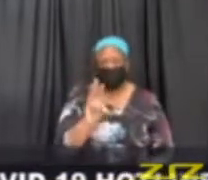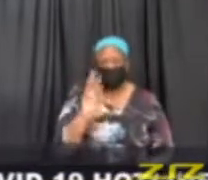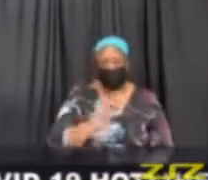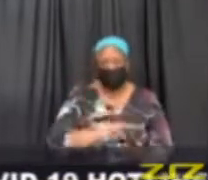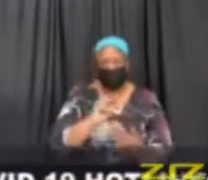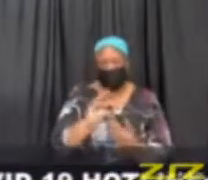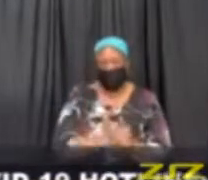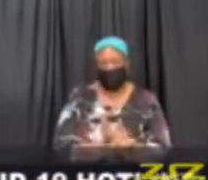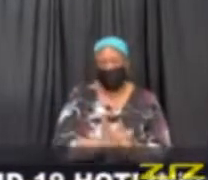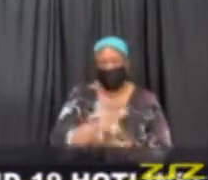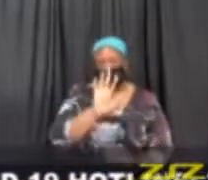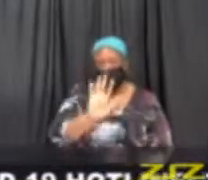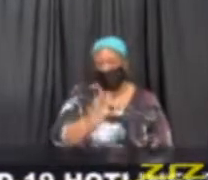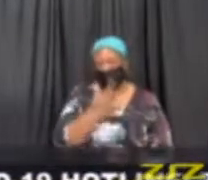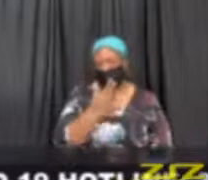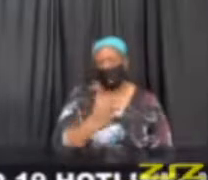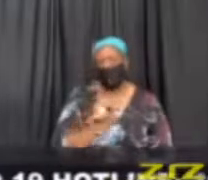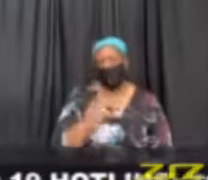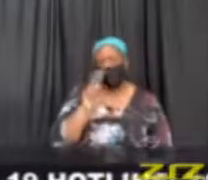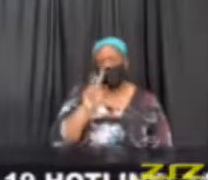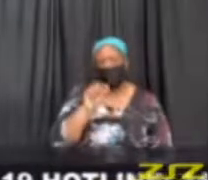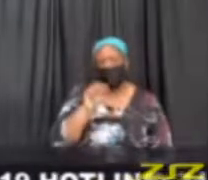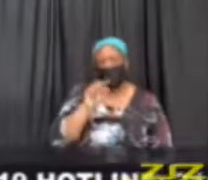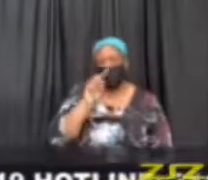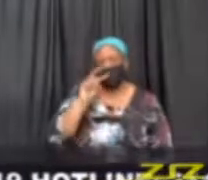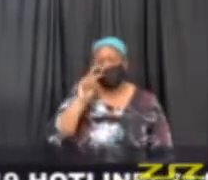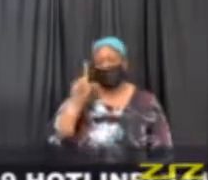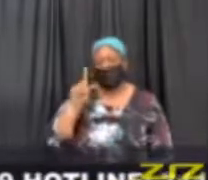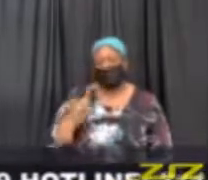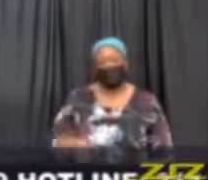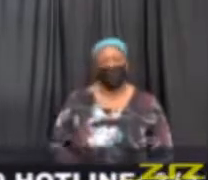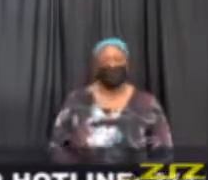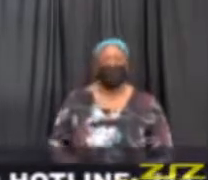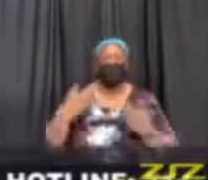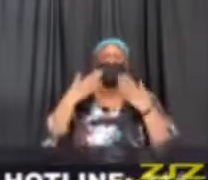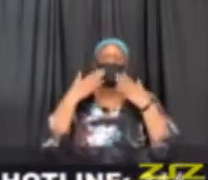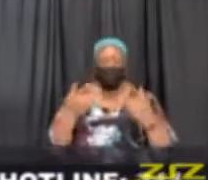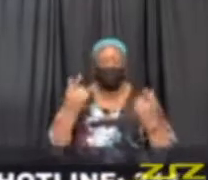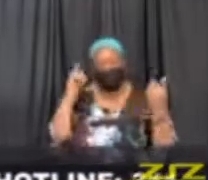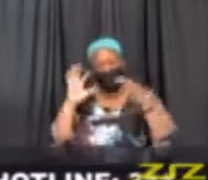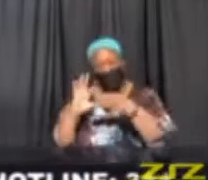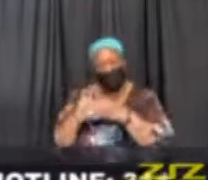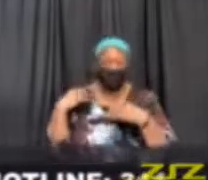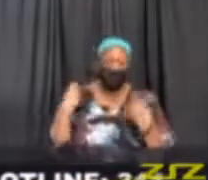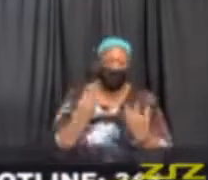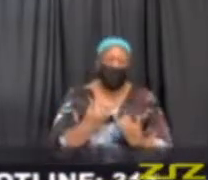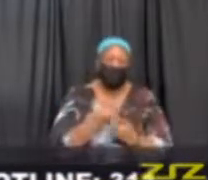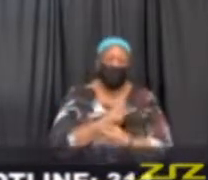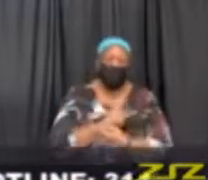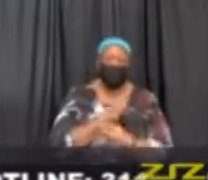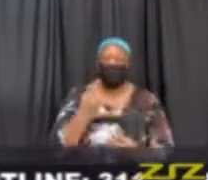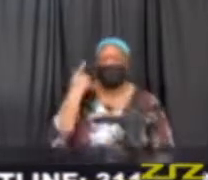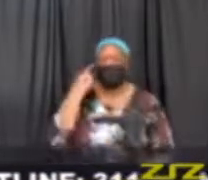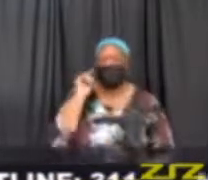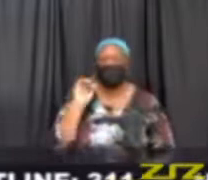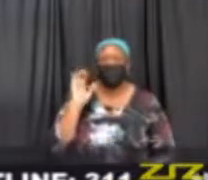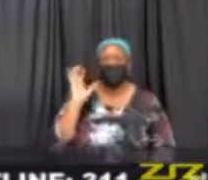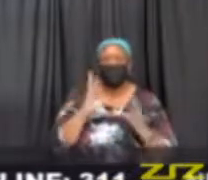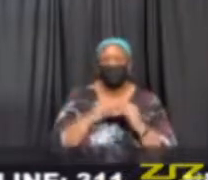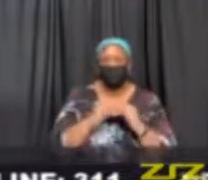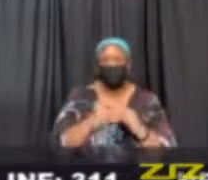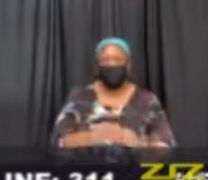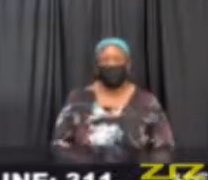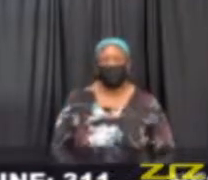May 5th, 2021. Thank you very much for joining us for this press briefing.